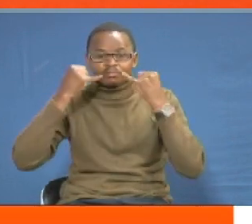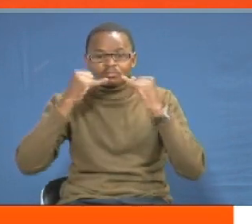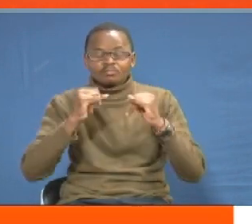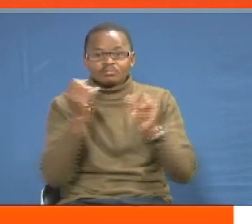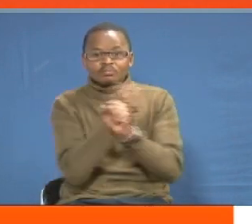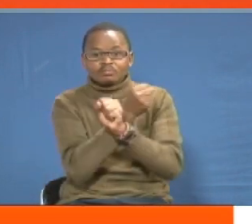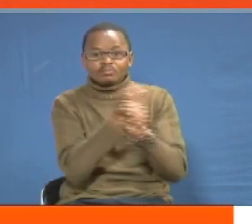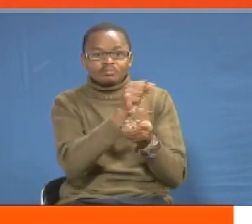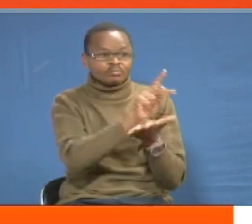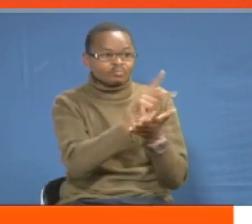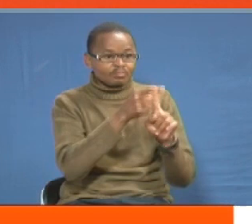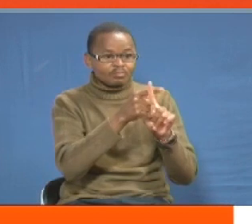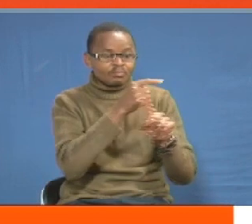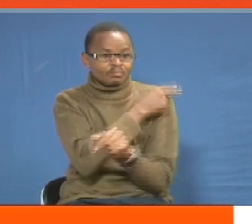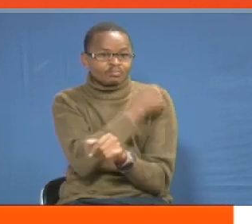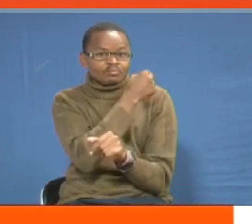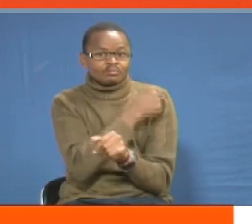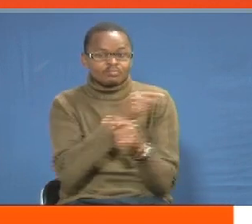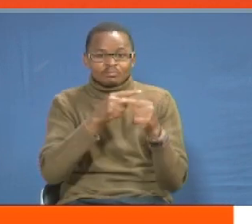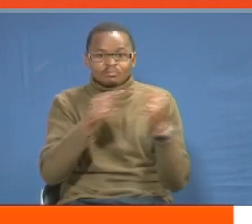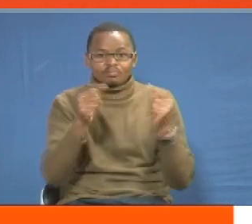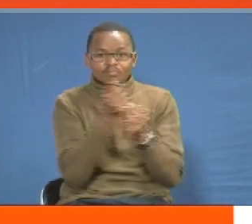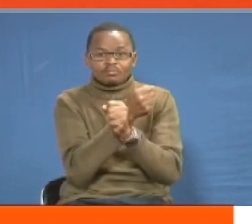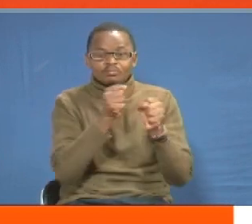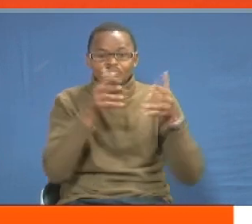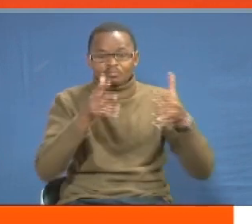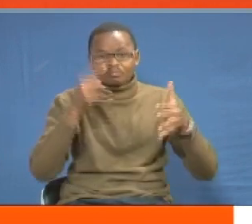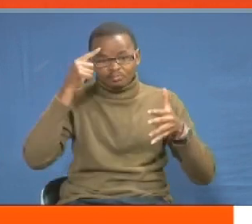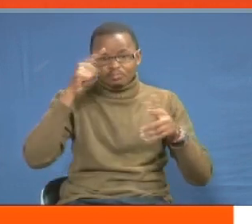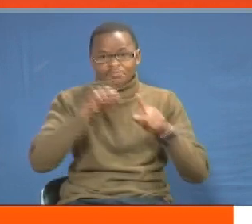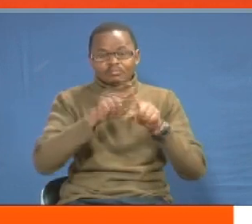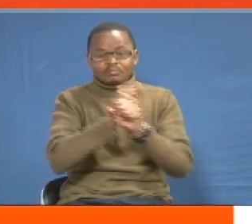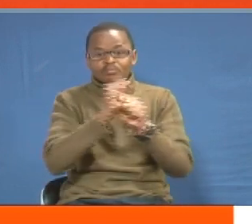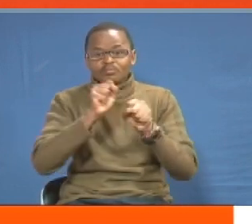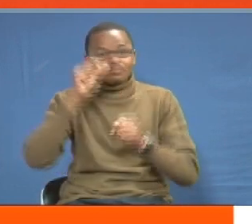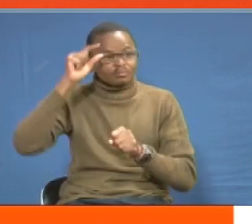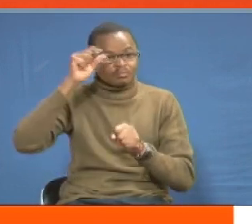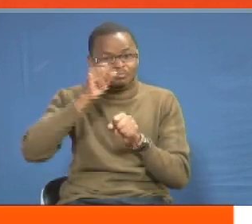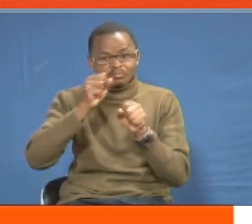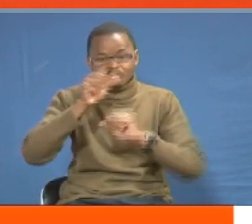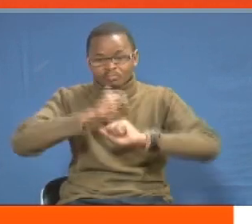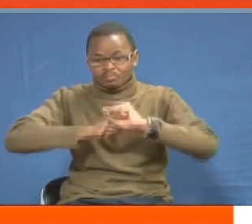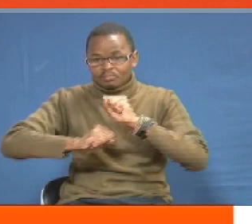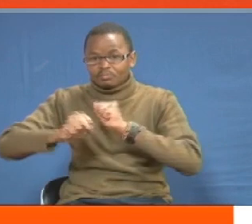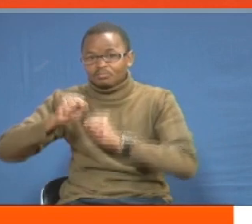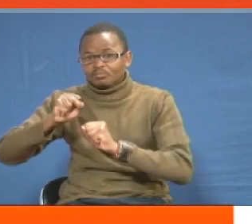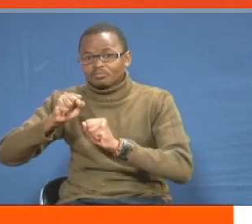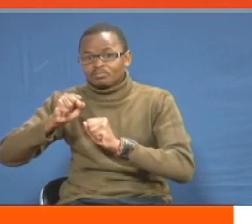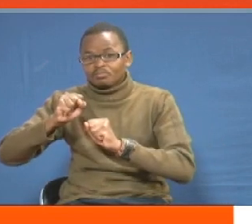information. You cannot keep away from hospital, but you can go there observing the safety measures that had been